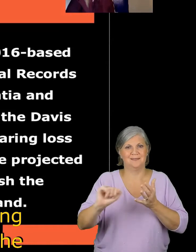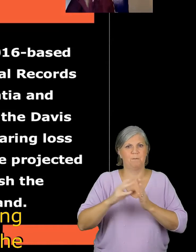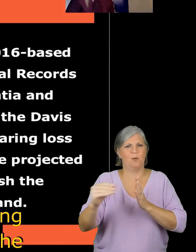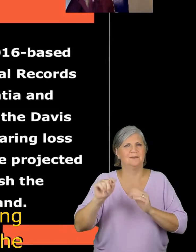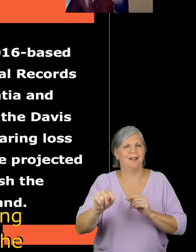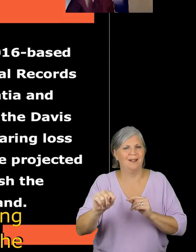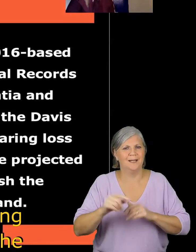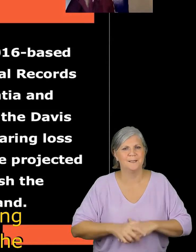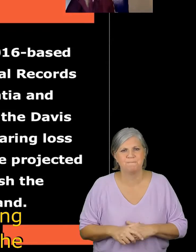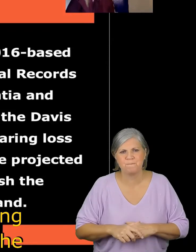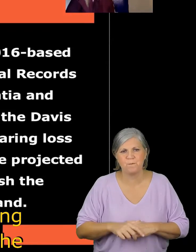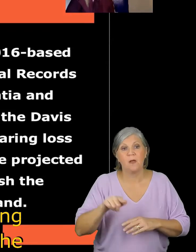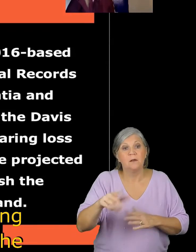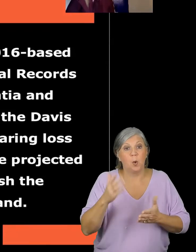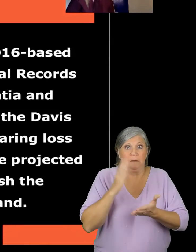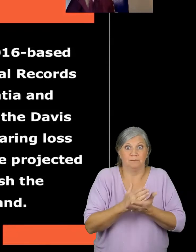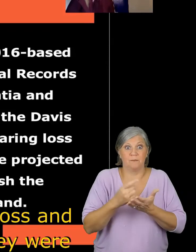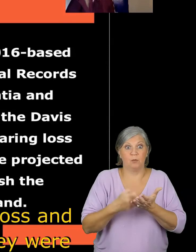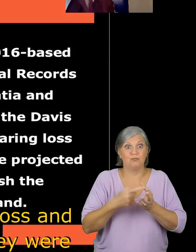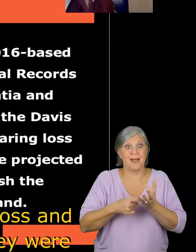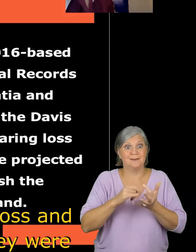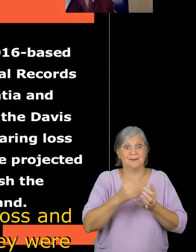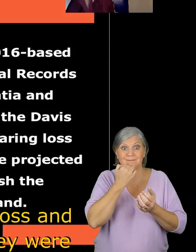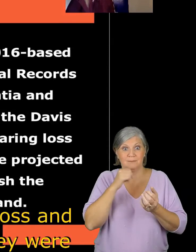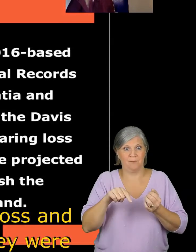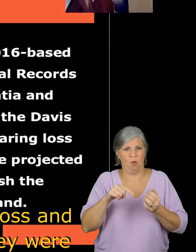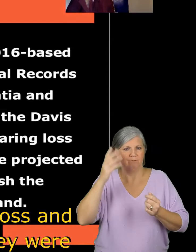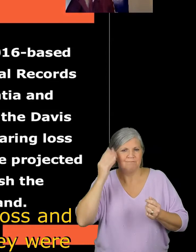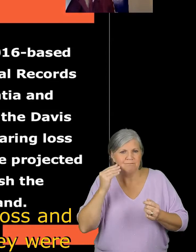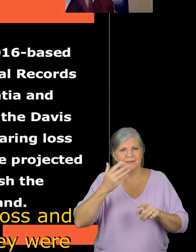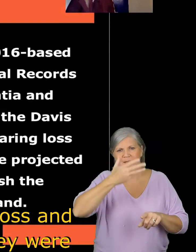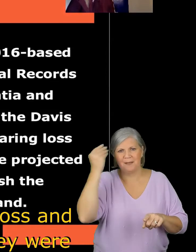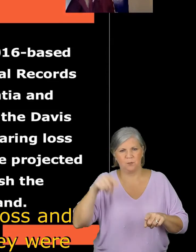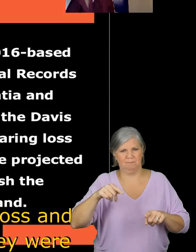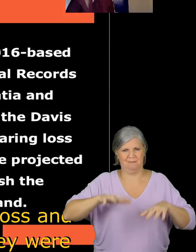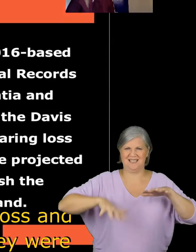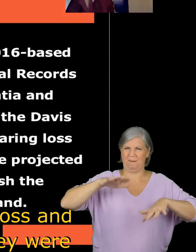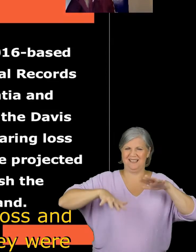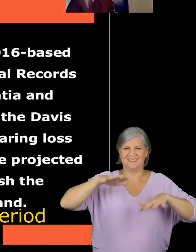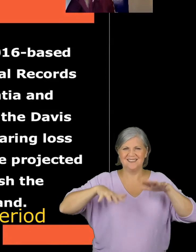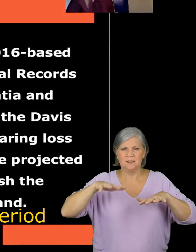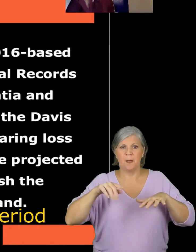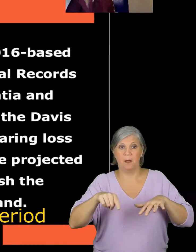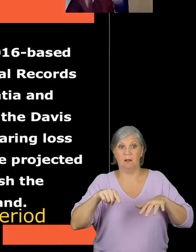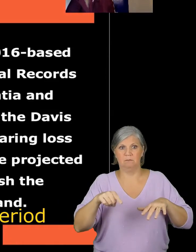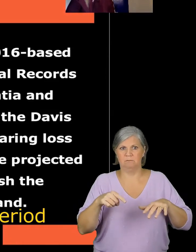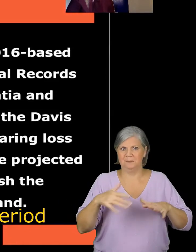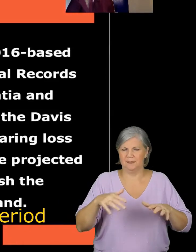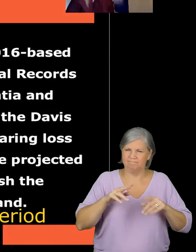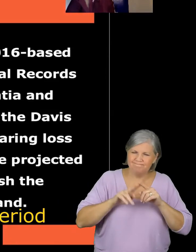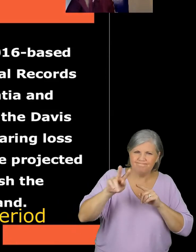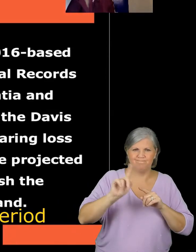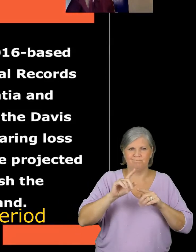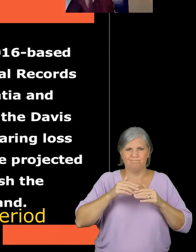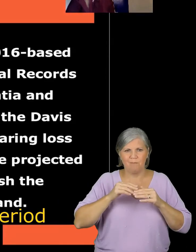using the Davis model. Once the prevalence rates for hearing loss and dementia were estimated, they were projected over a